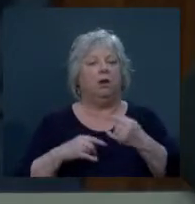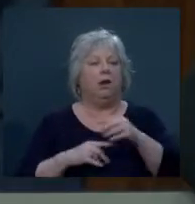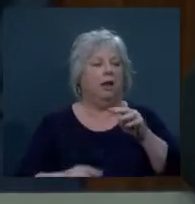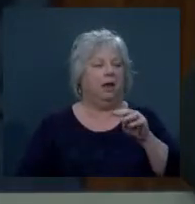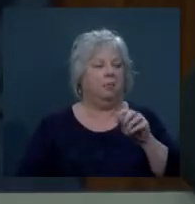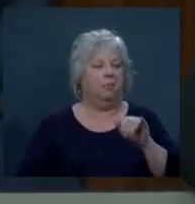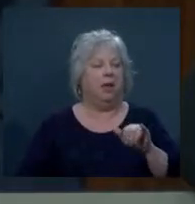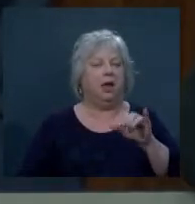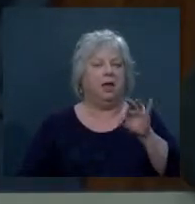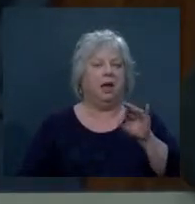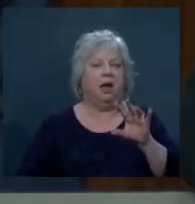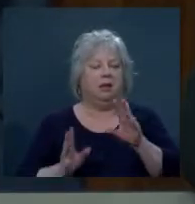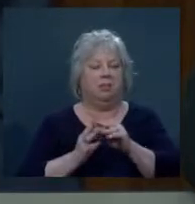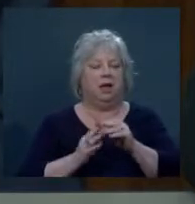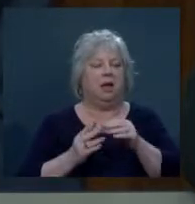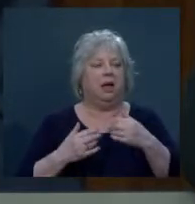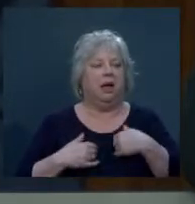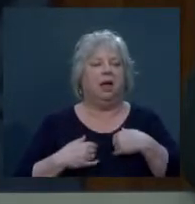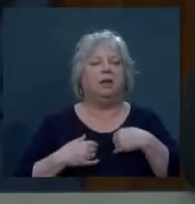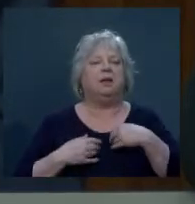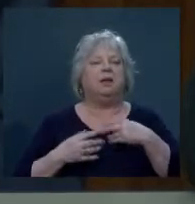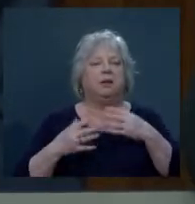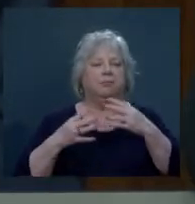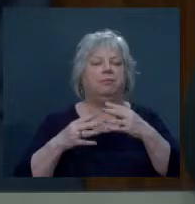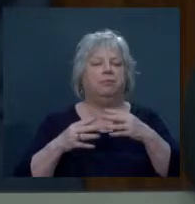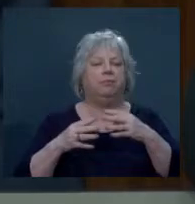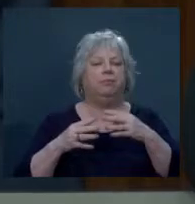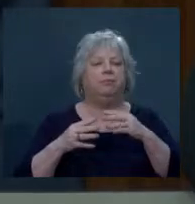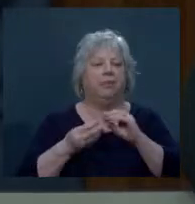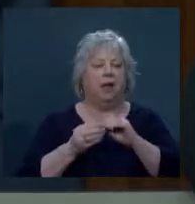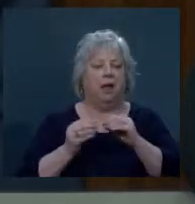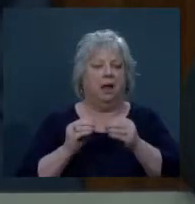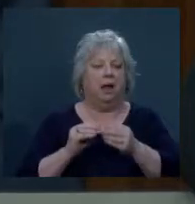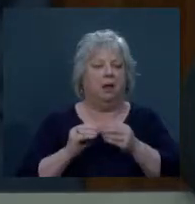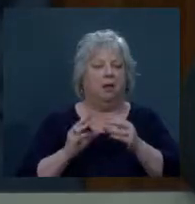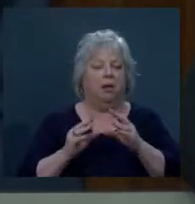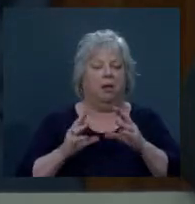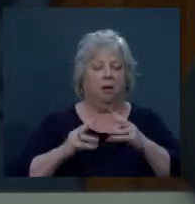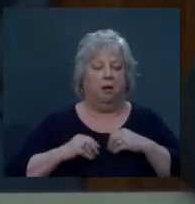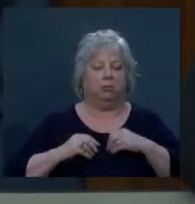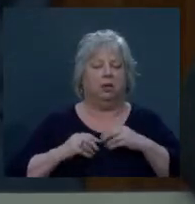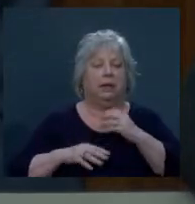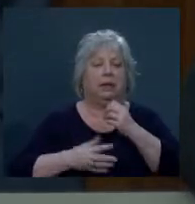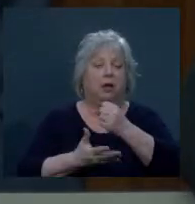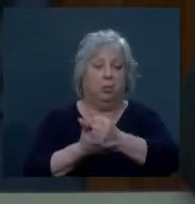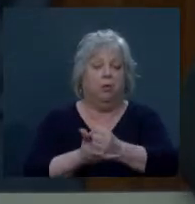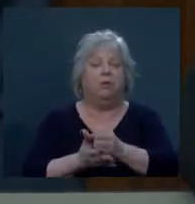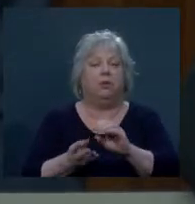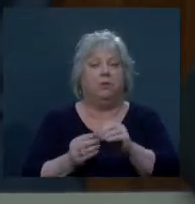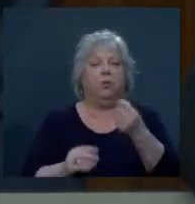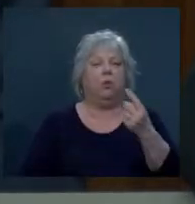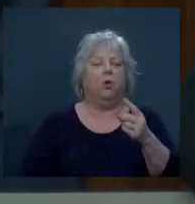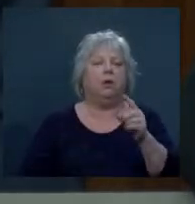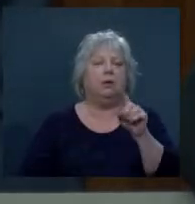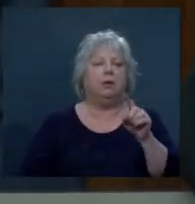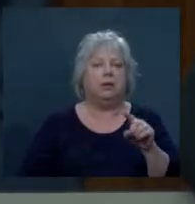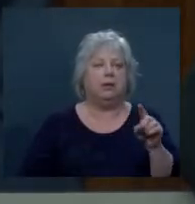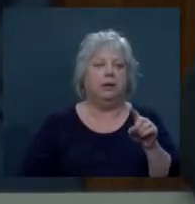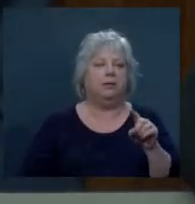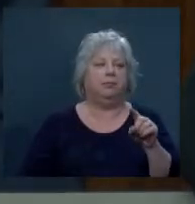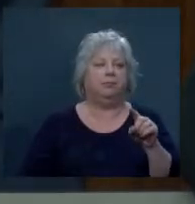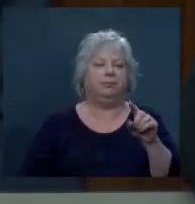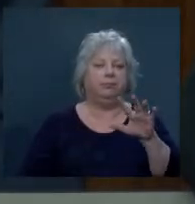of the Little Rock Planning Commission consists of the following items. On consent approval, item 1, file